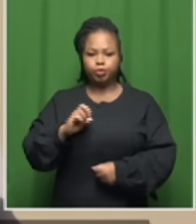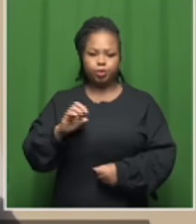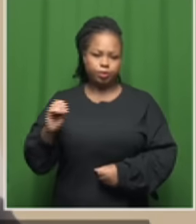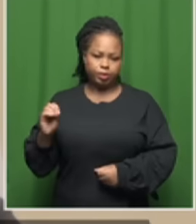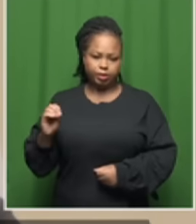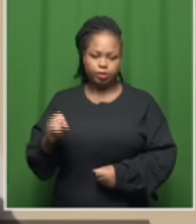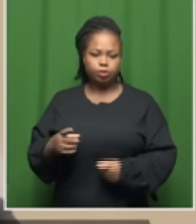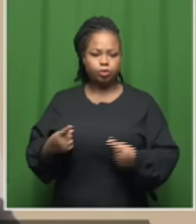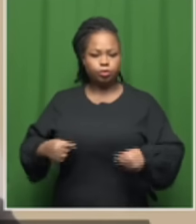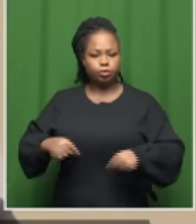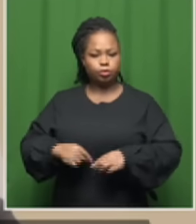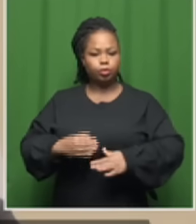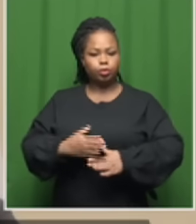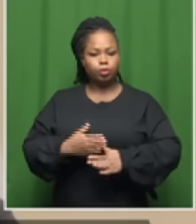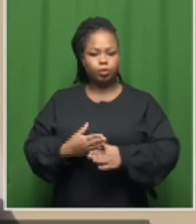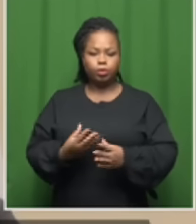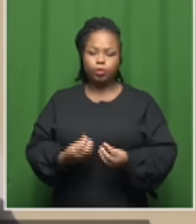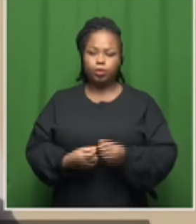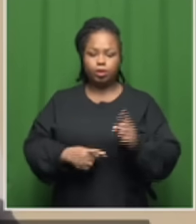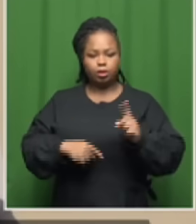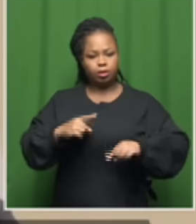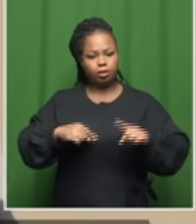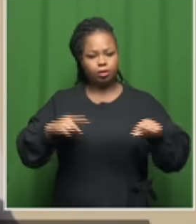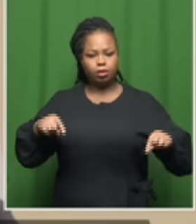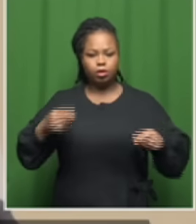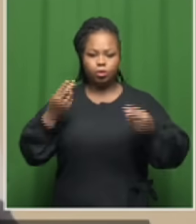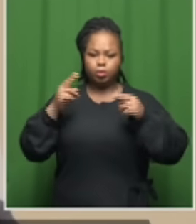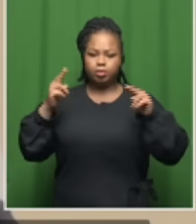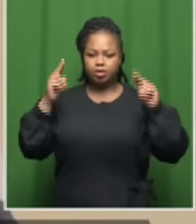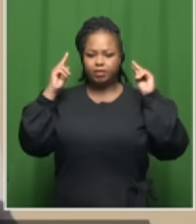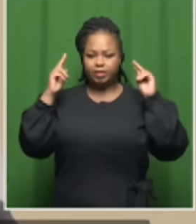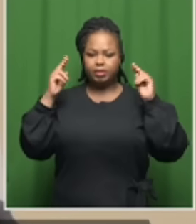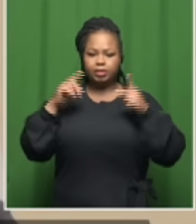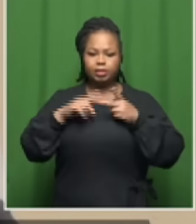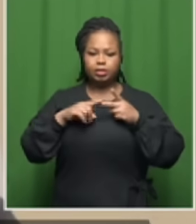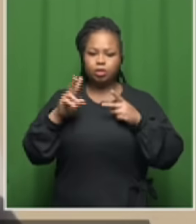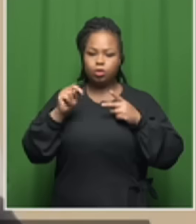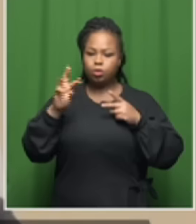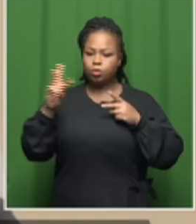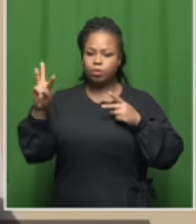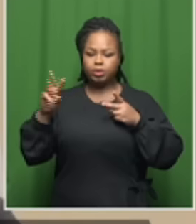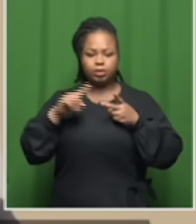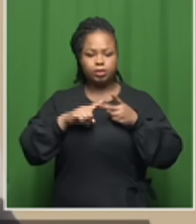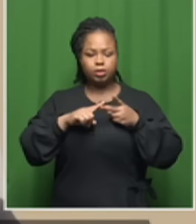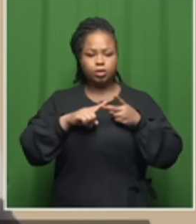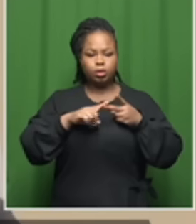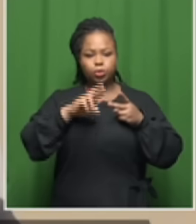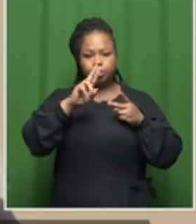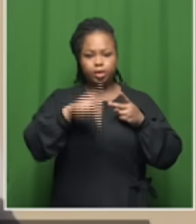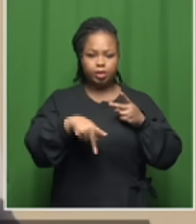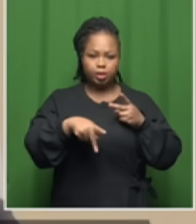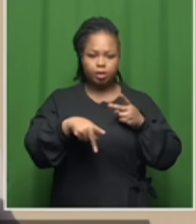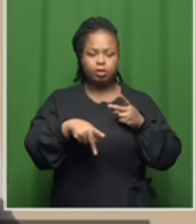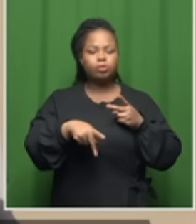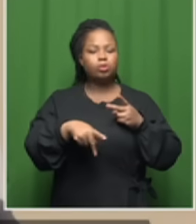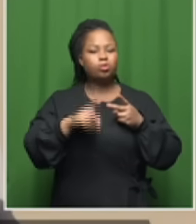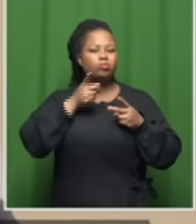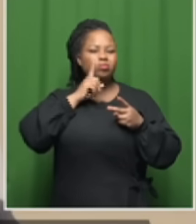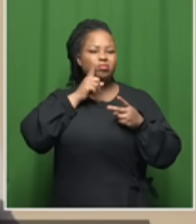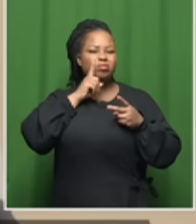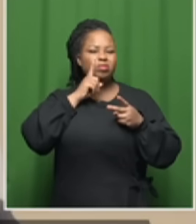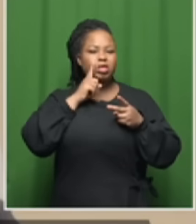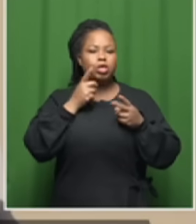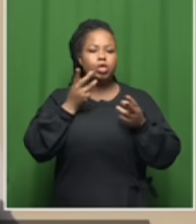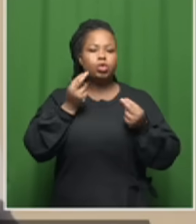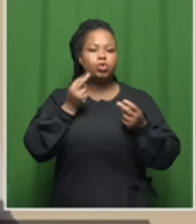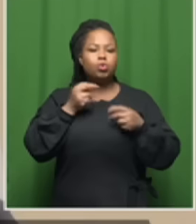been working with a number of universities, Northwest, the University of Pretoria, looking at new emerging contaminants